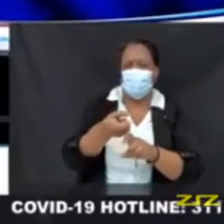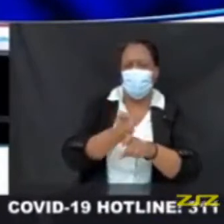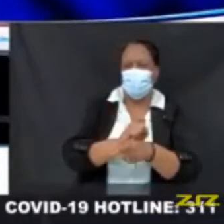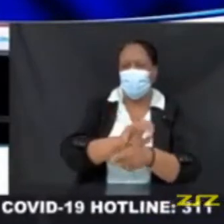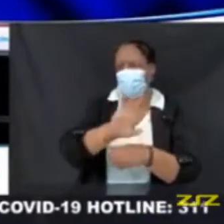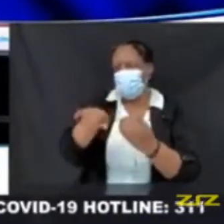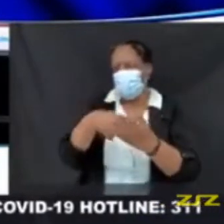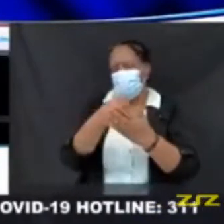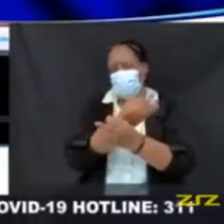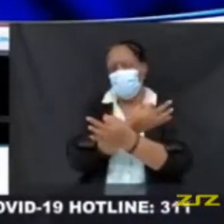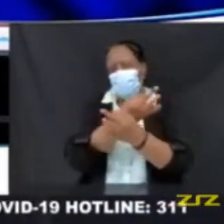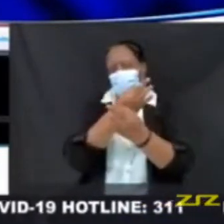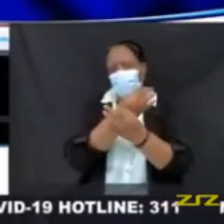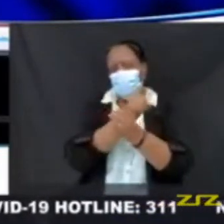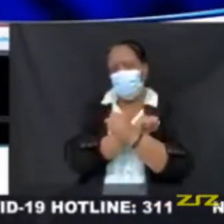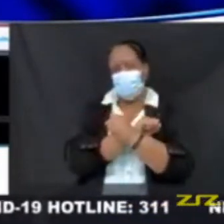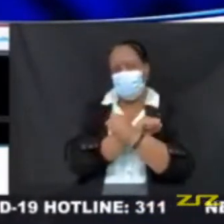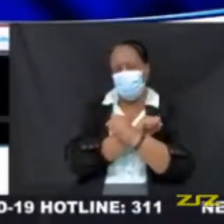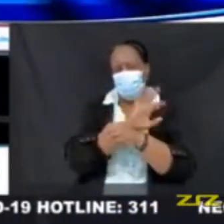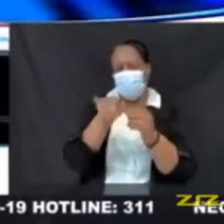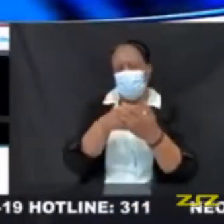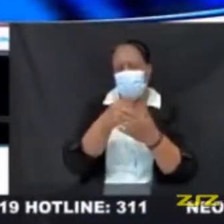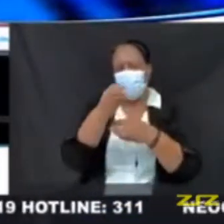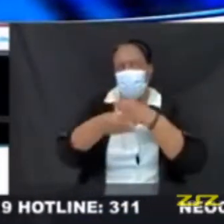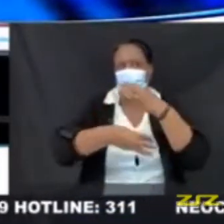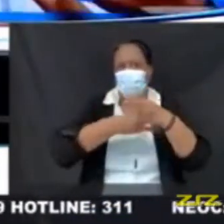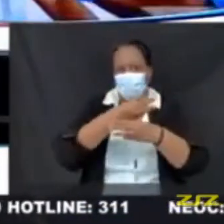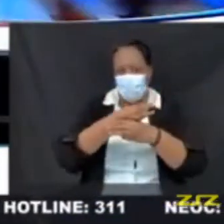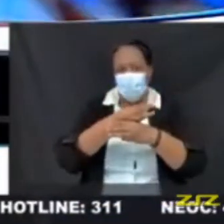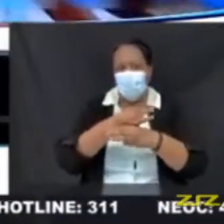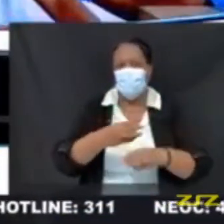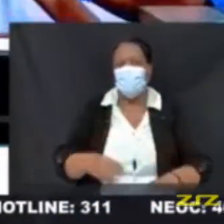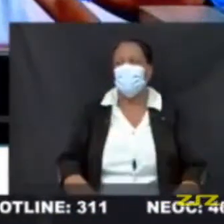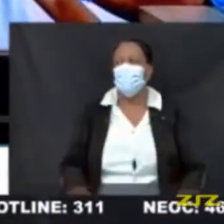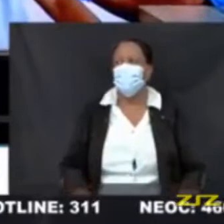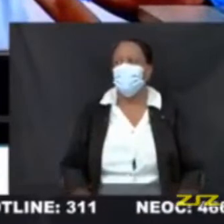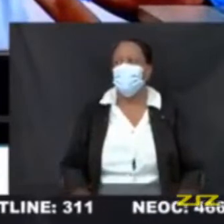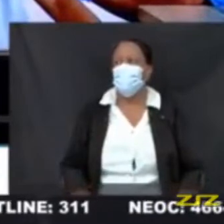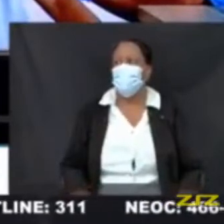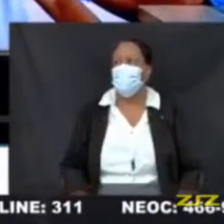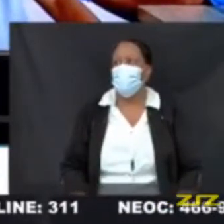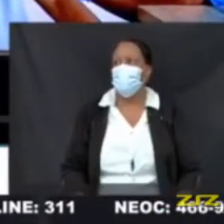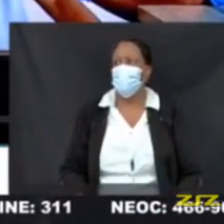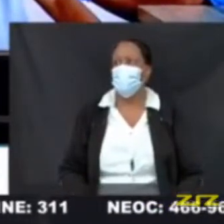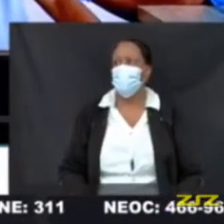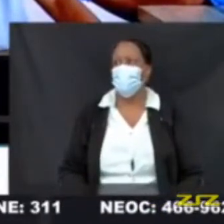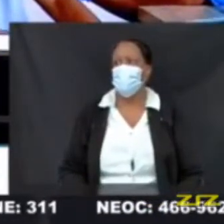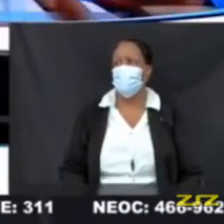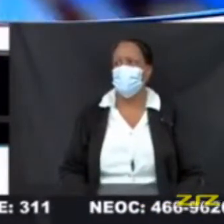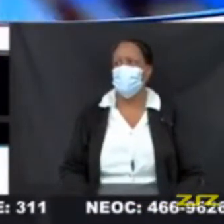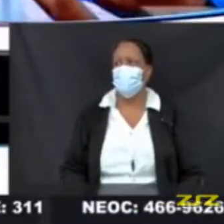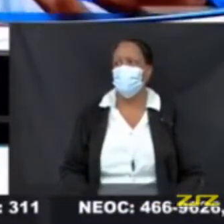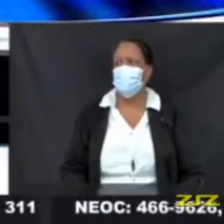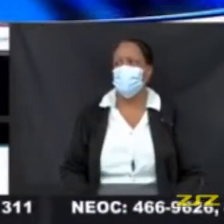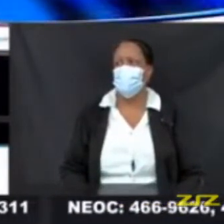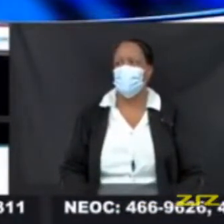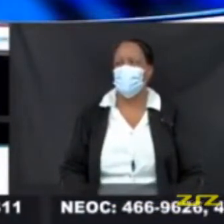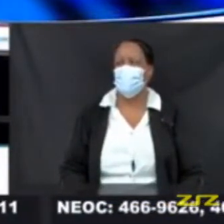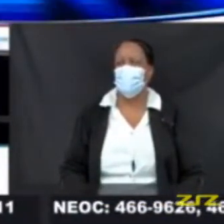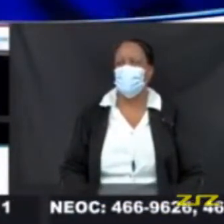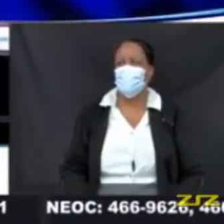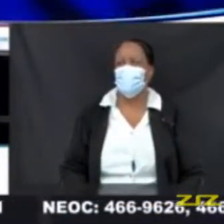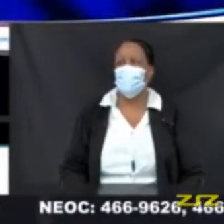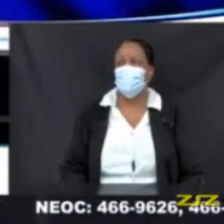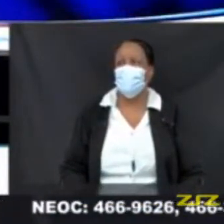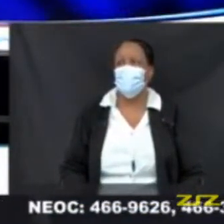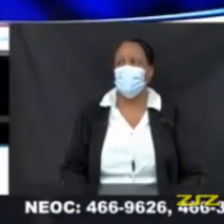risk reduction, actions provided bilaterally and from multilateral agencies. An example of this indicator